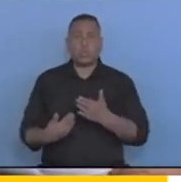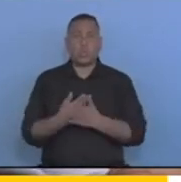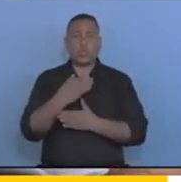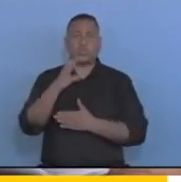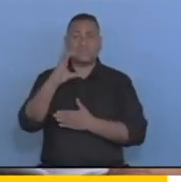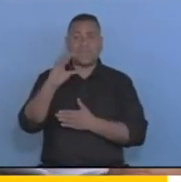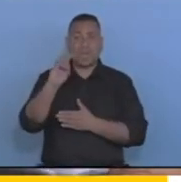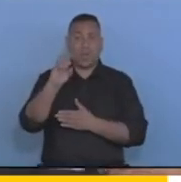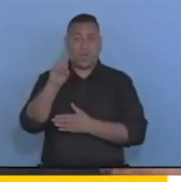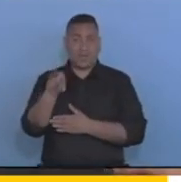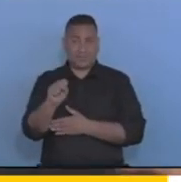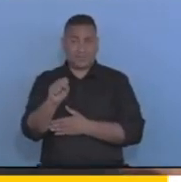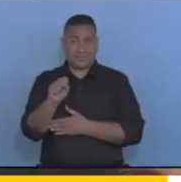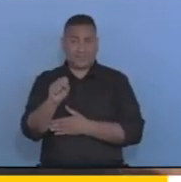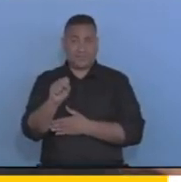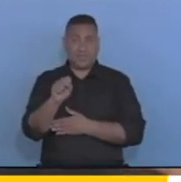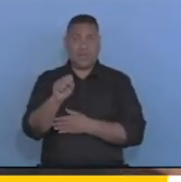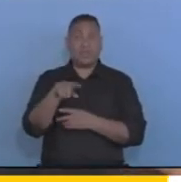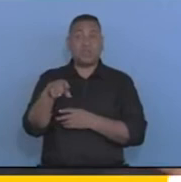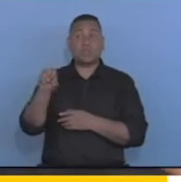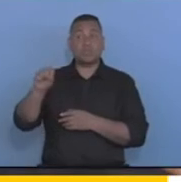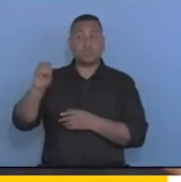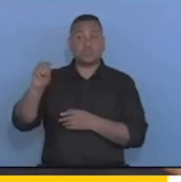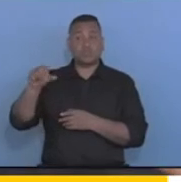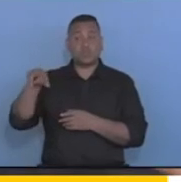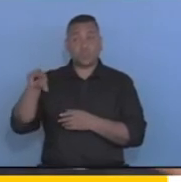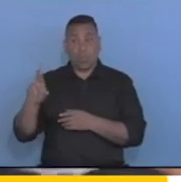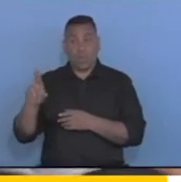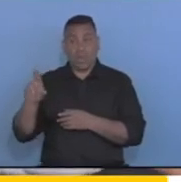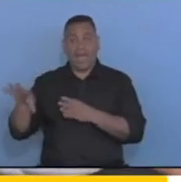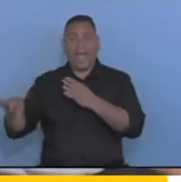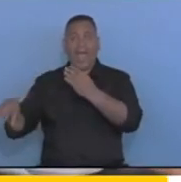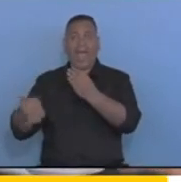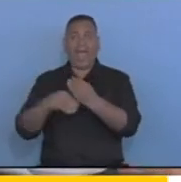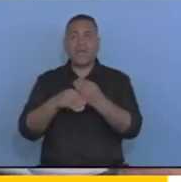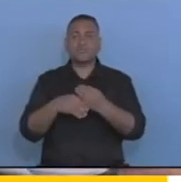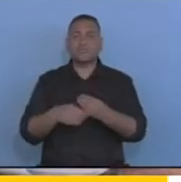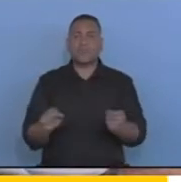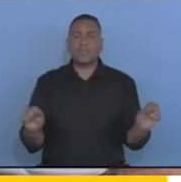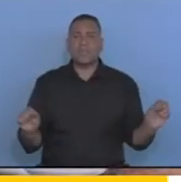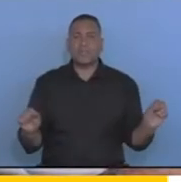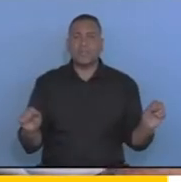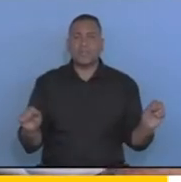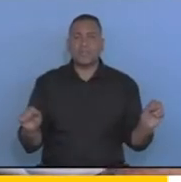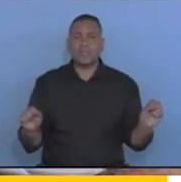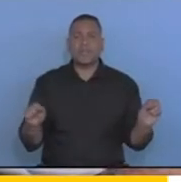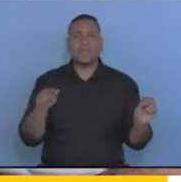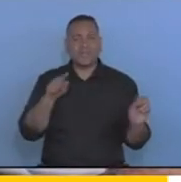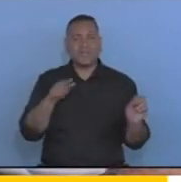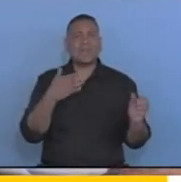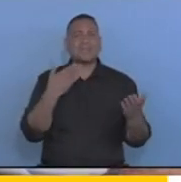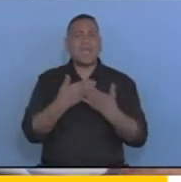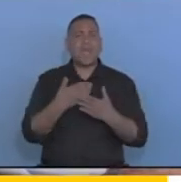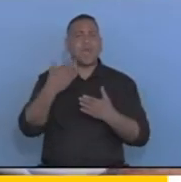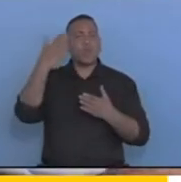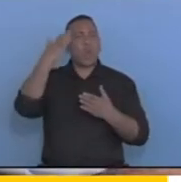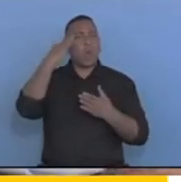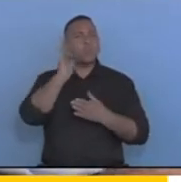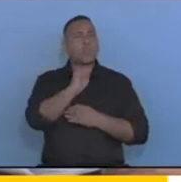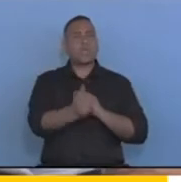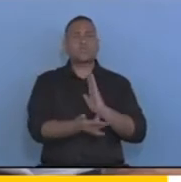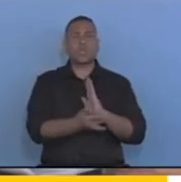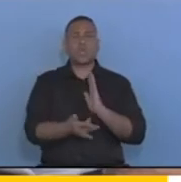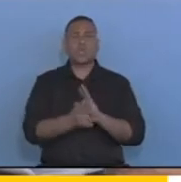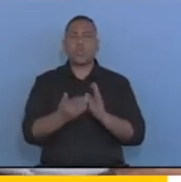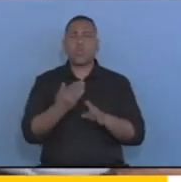are adding on the solar PV as an added course, free of charge at the moment, to them, so that they can be exposed to this technology, because that is definitely